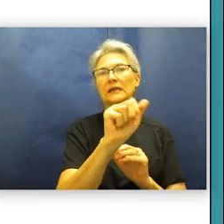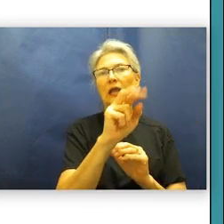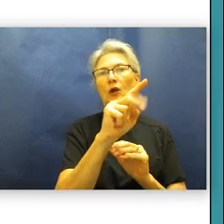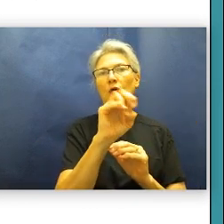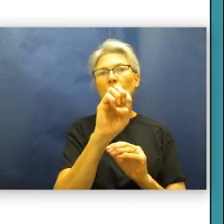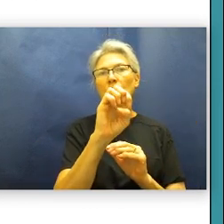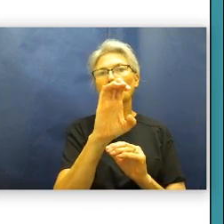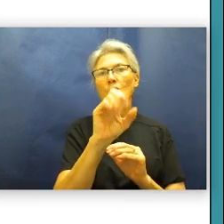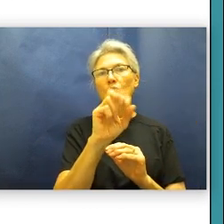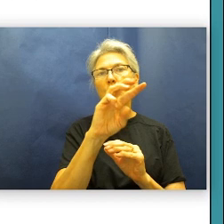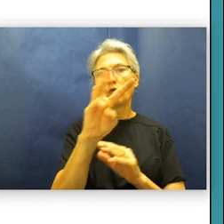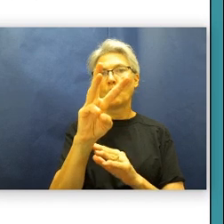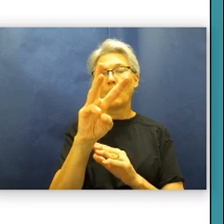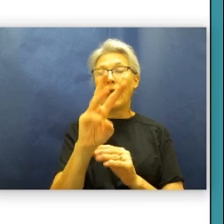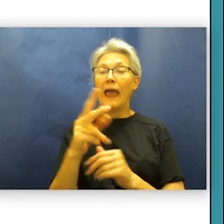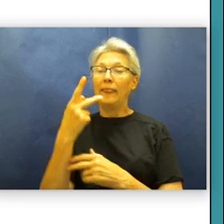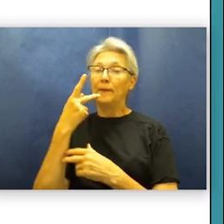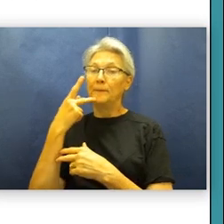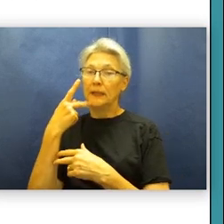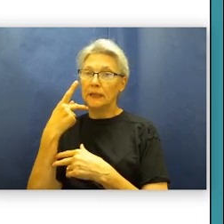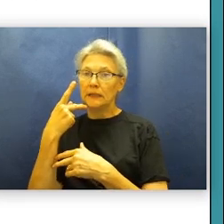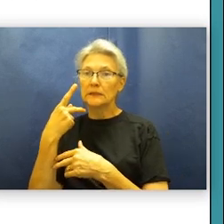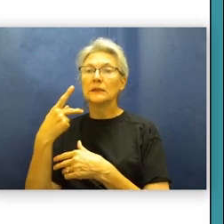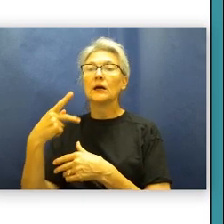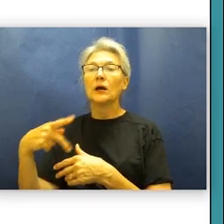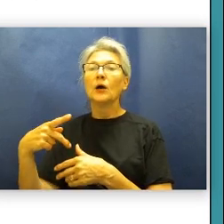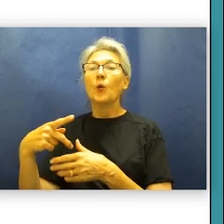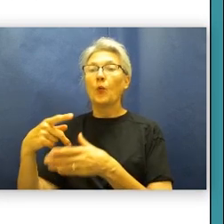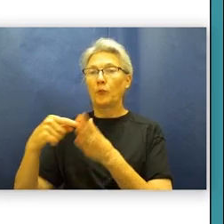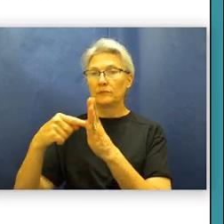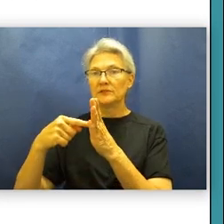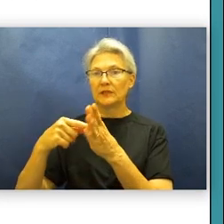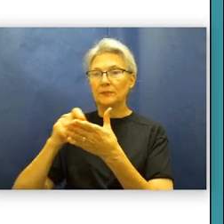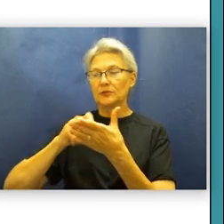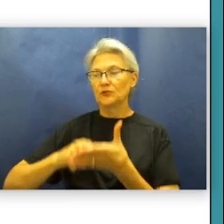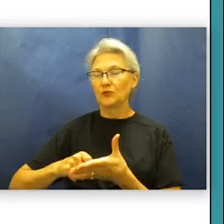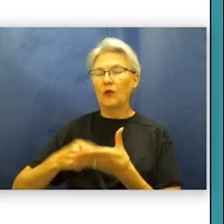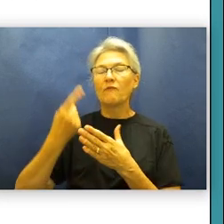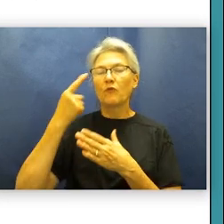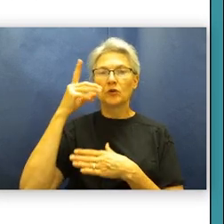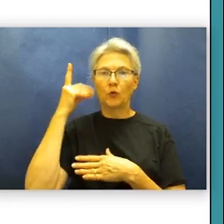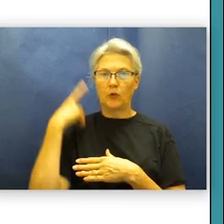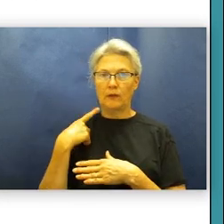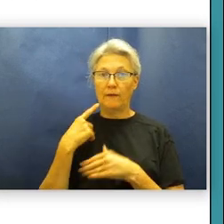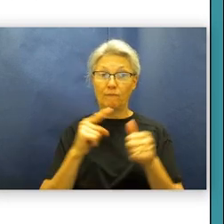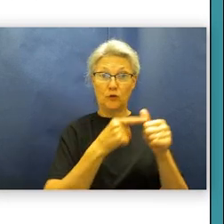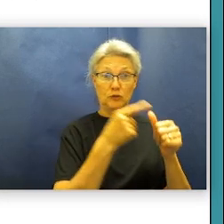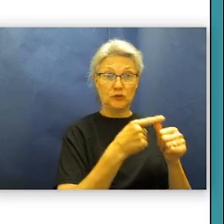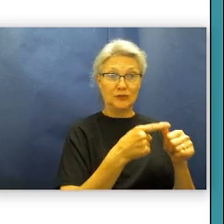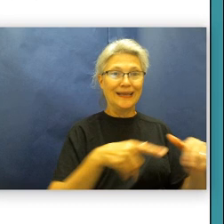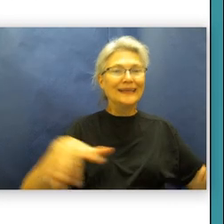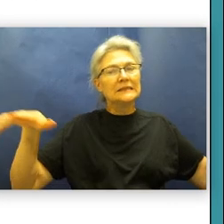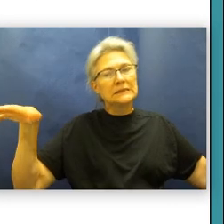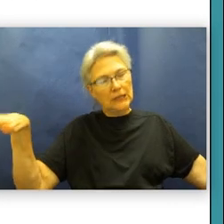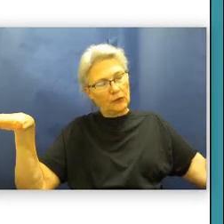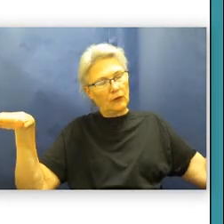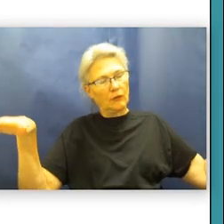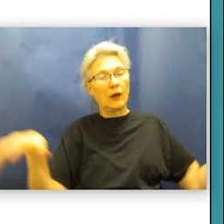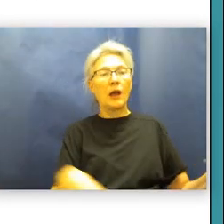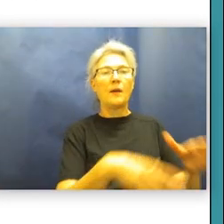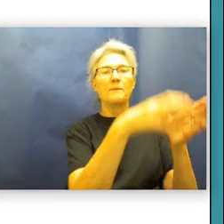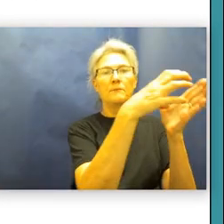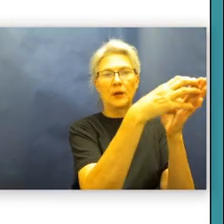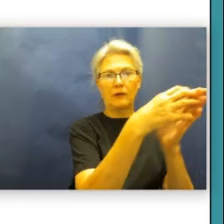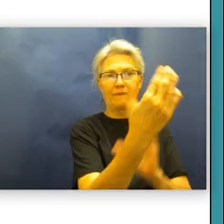Scarecrow, and the pink will represent my annotations for Dorothy. Let's take a look at Scarecrow first. In paragraph